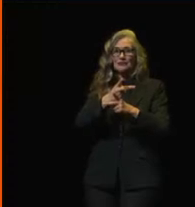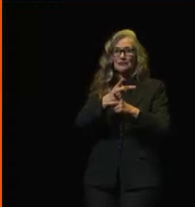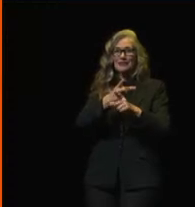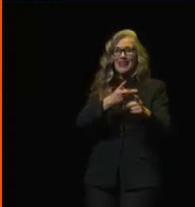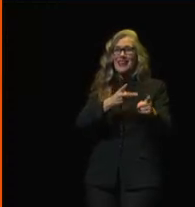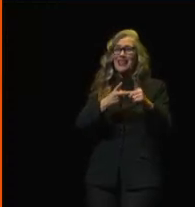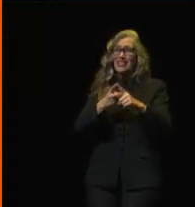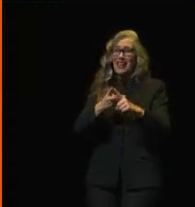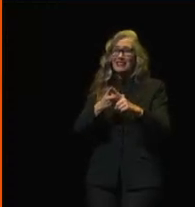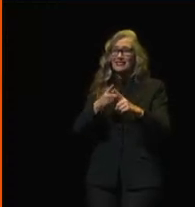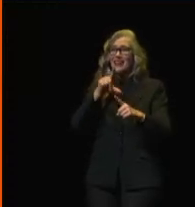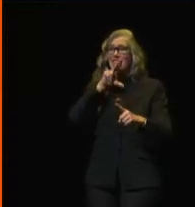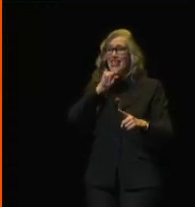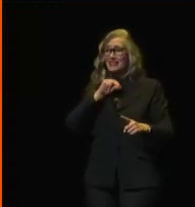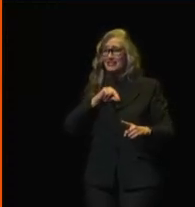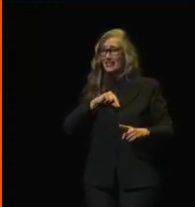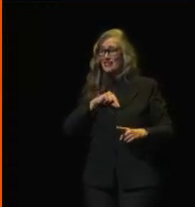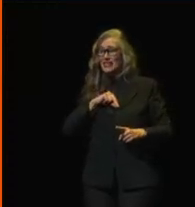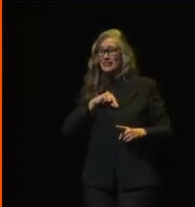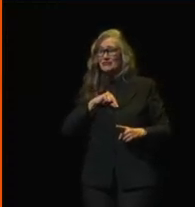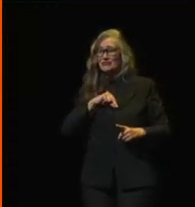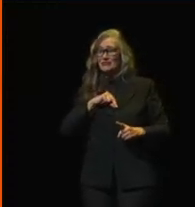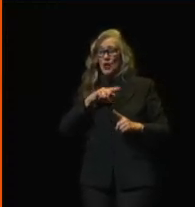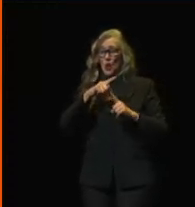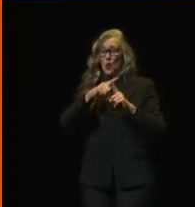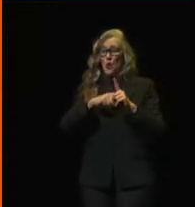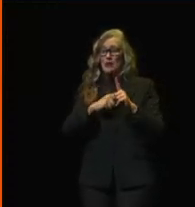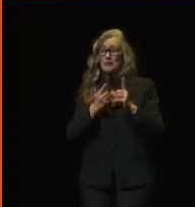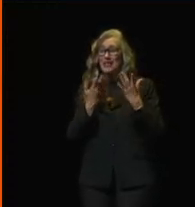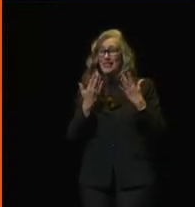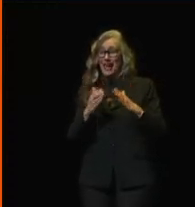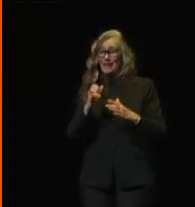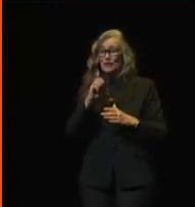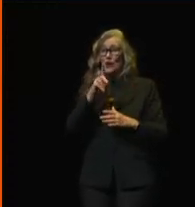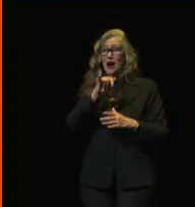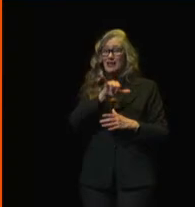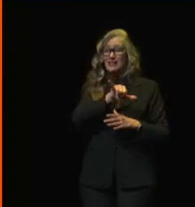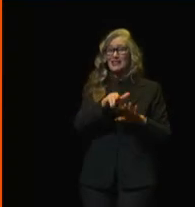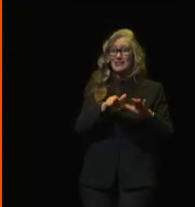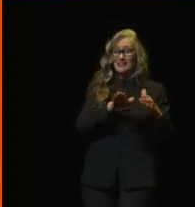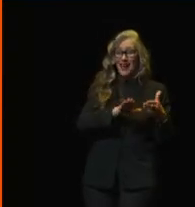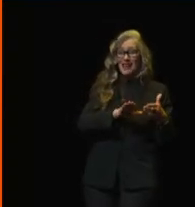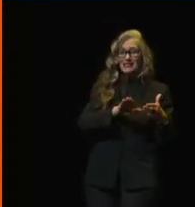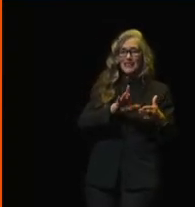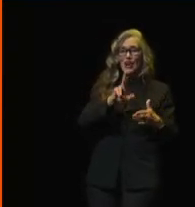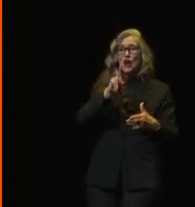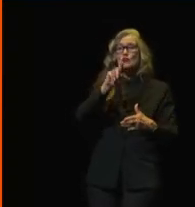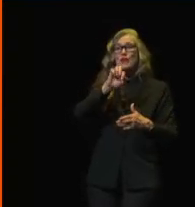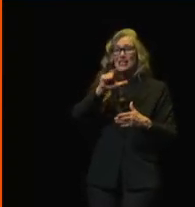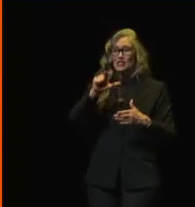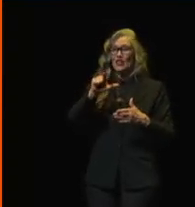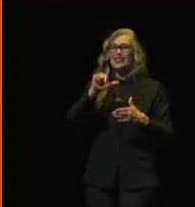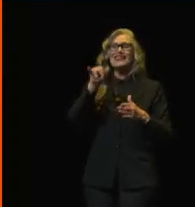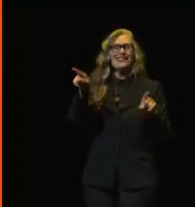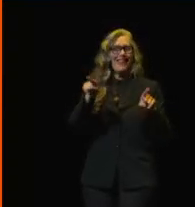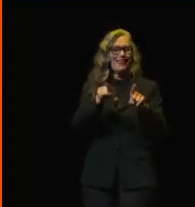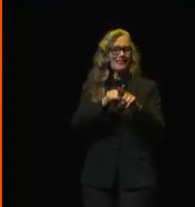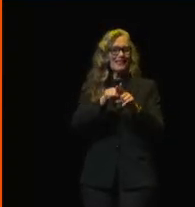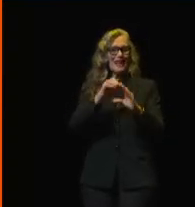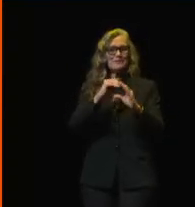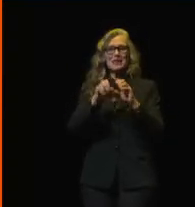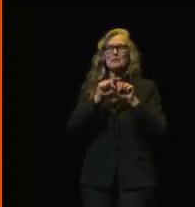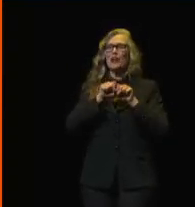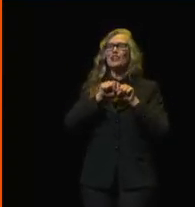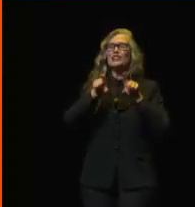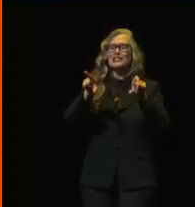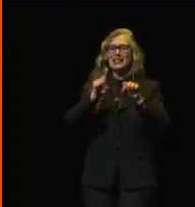forward in an email to all, expressing gratitude to Ady's caregivers as she did here, and raising money to make sure that Be a Hero